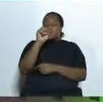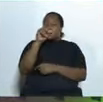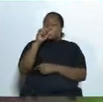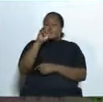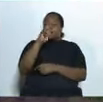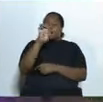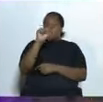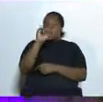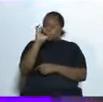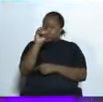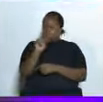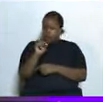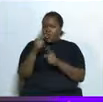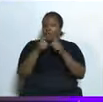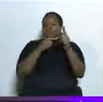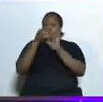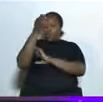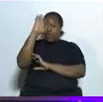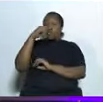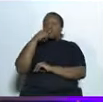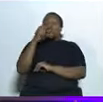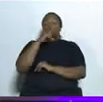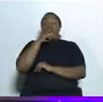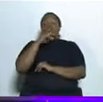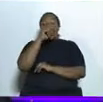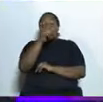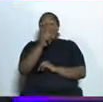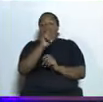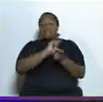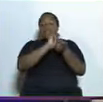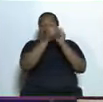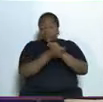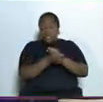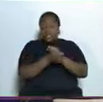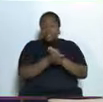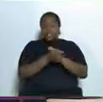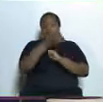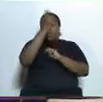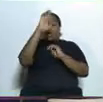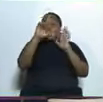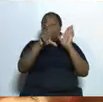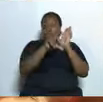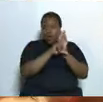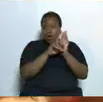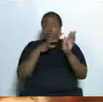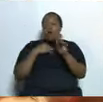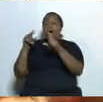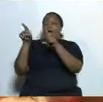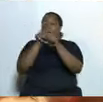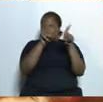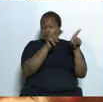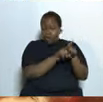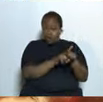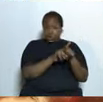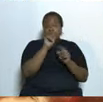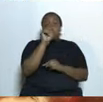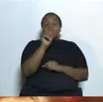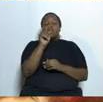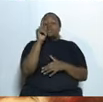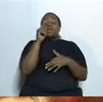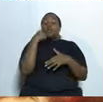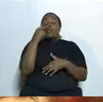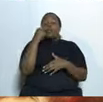sin has changed God's law. It says the man of sin is revealed, the son of perdition. It goes on to say,